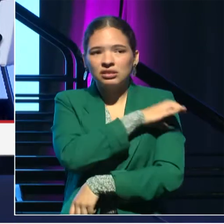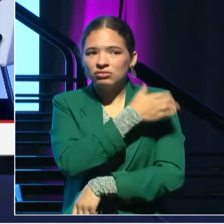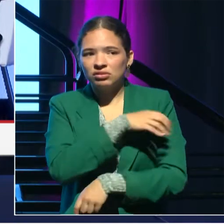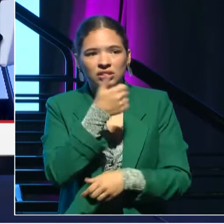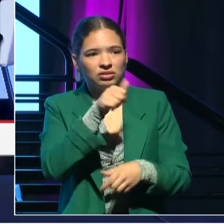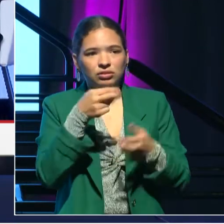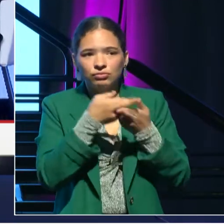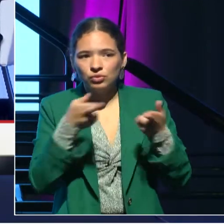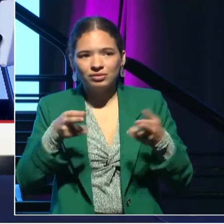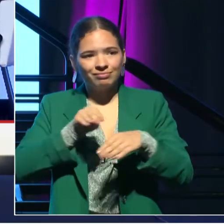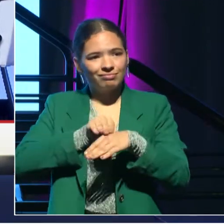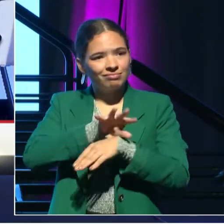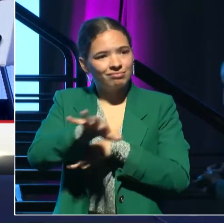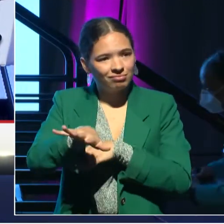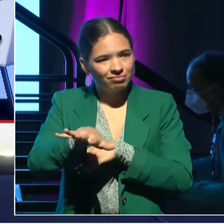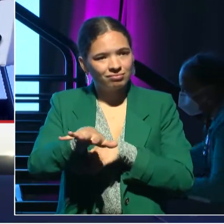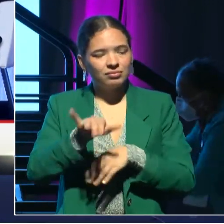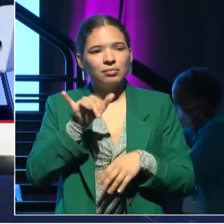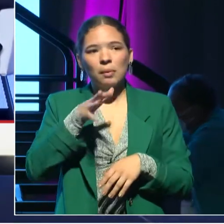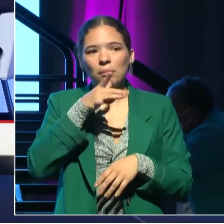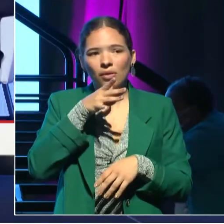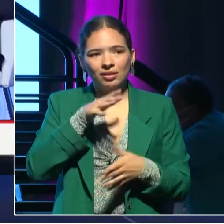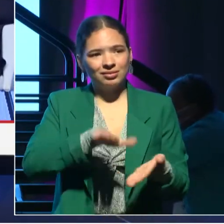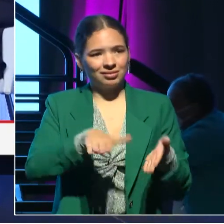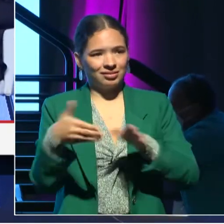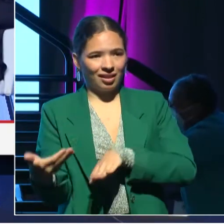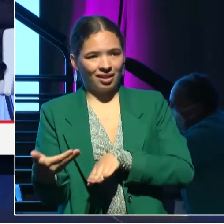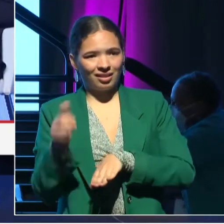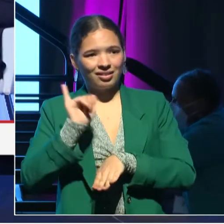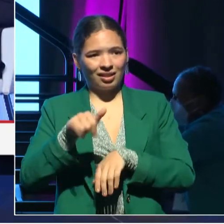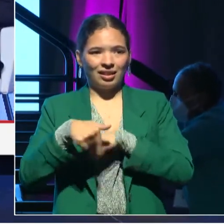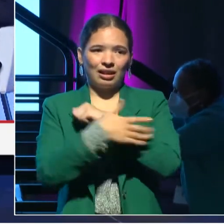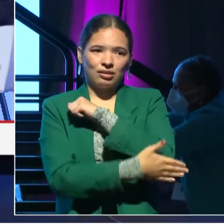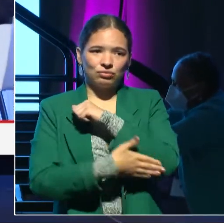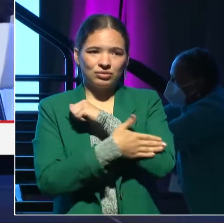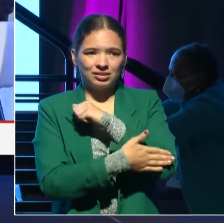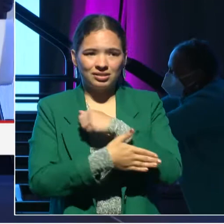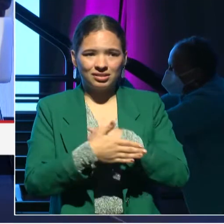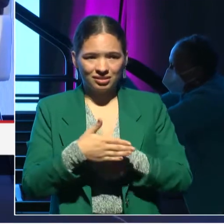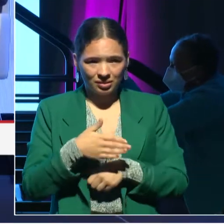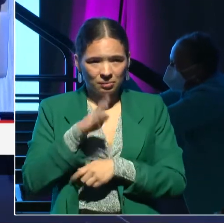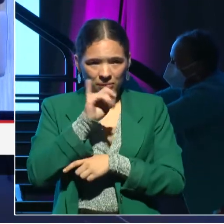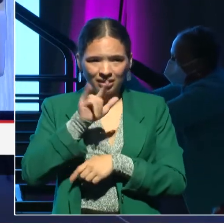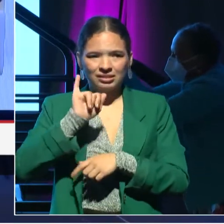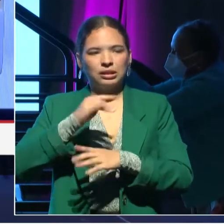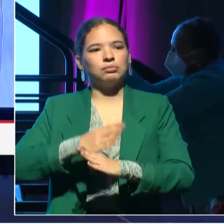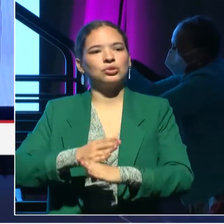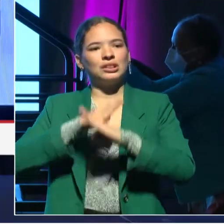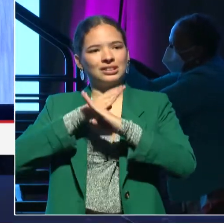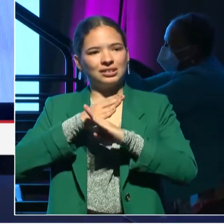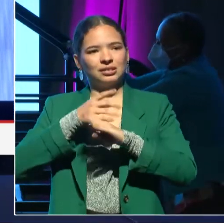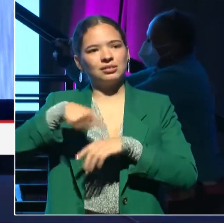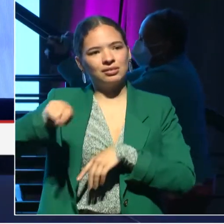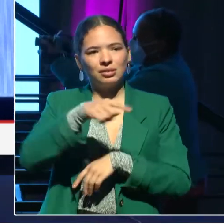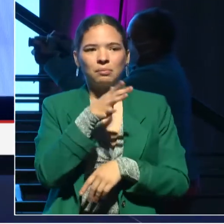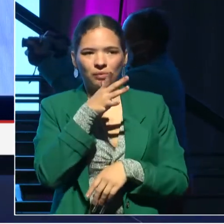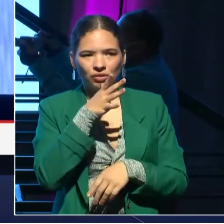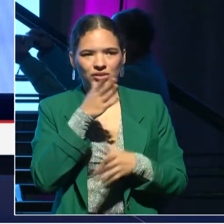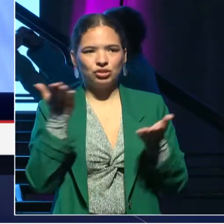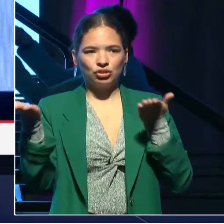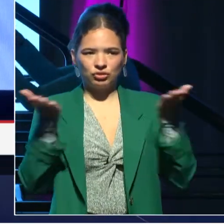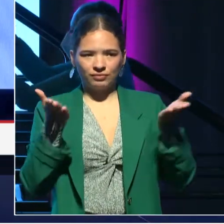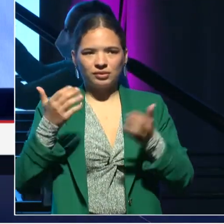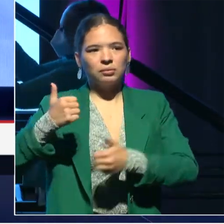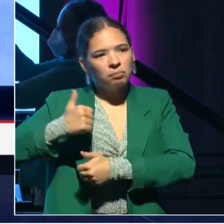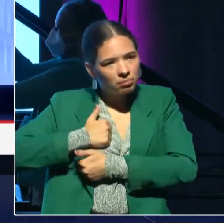maternal mortality in this country. One of our bills, the Protecting Moms Who Served Act to help our veteran moms, was signed into